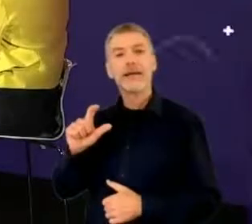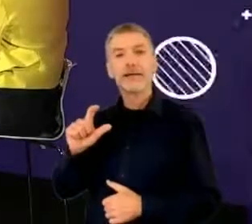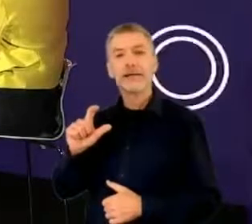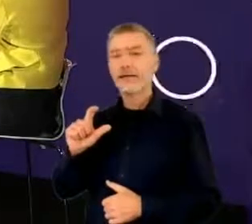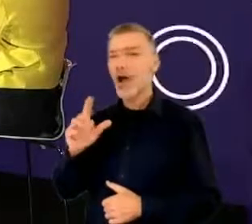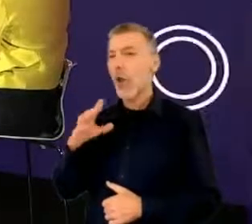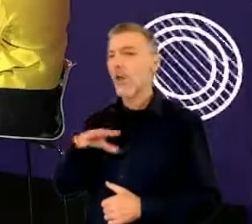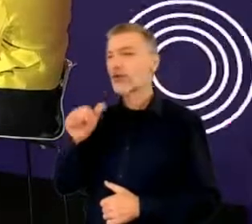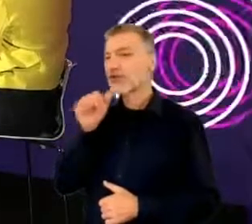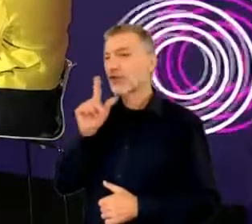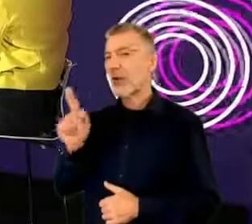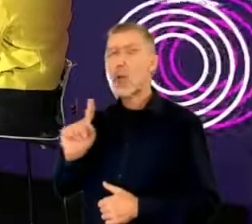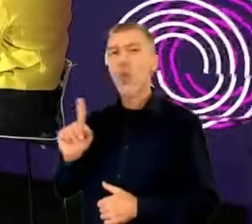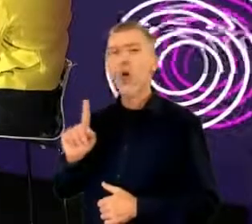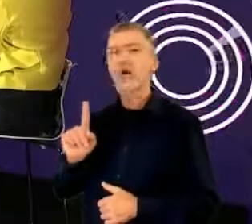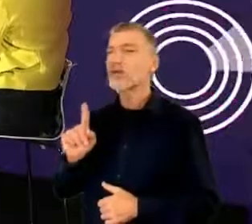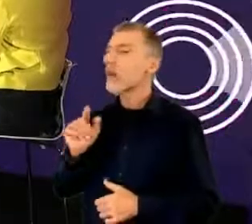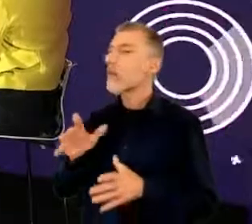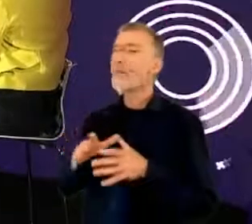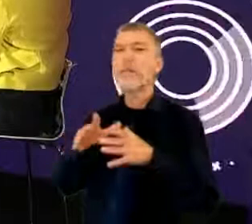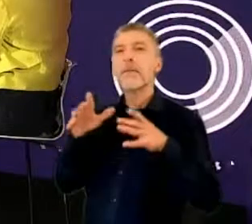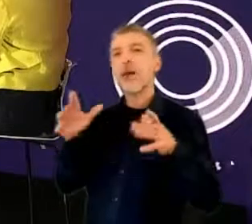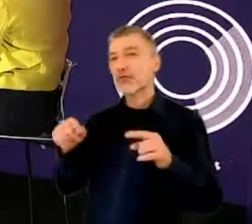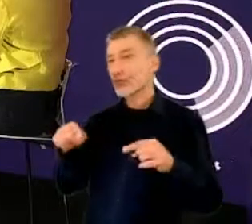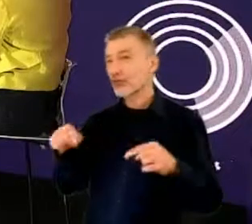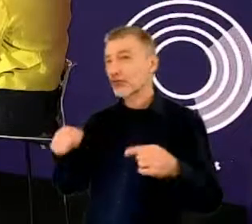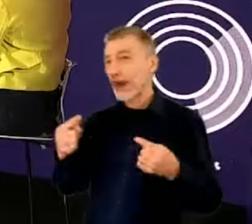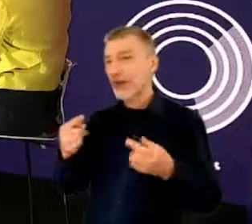the most challenging part of your job?